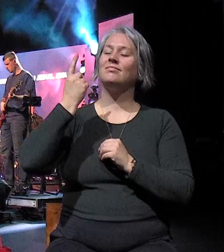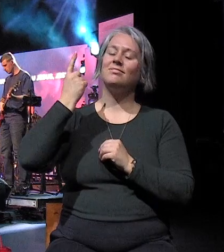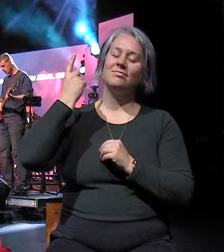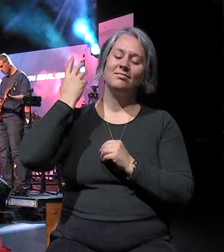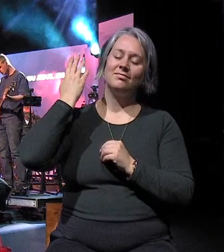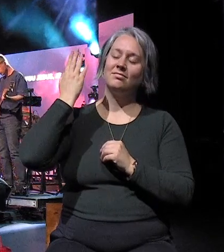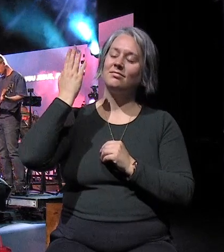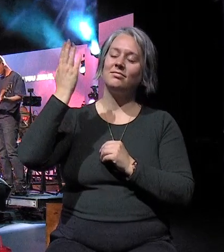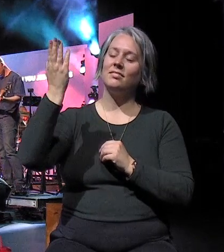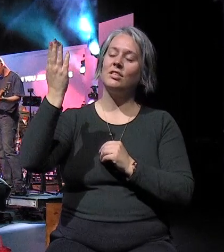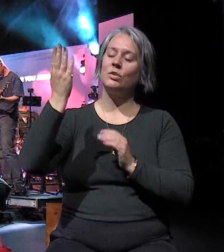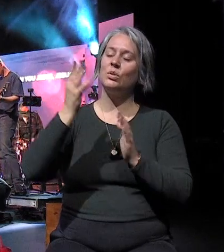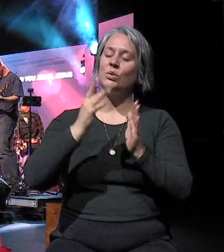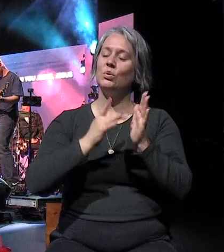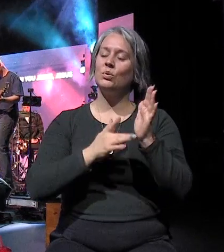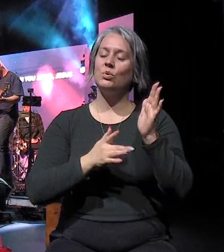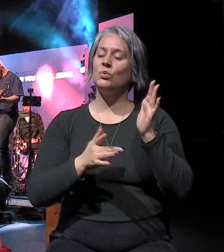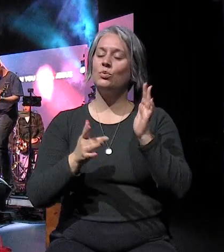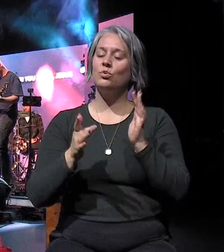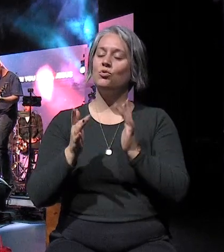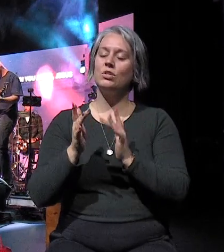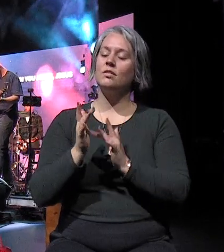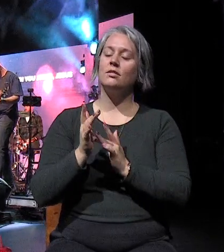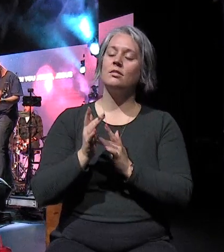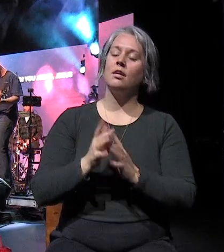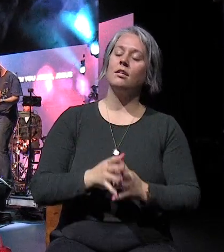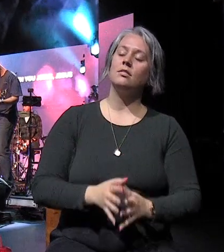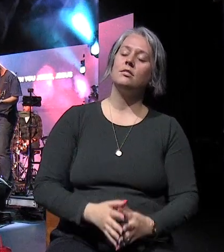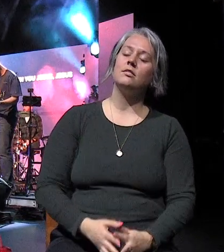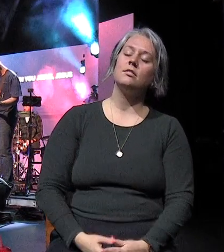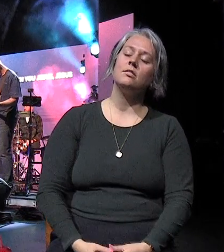It's always been you,